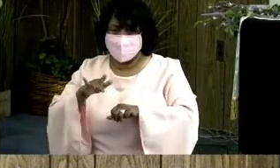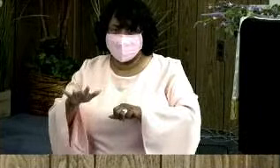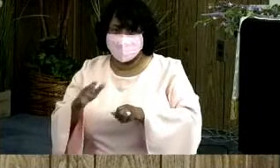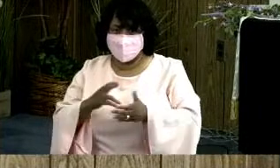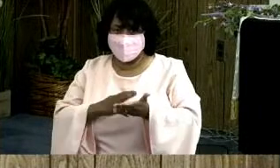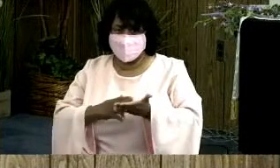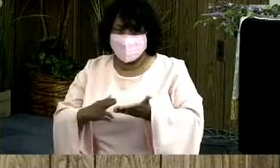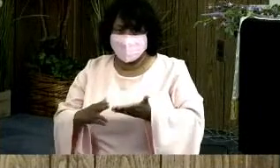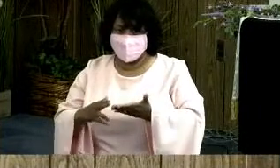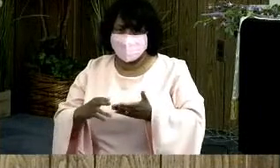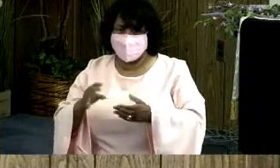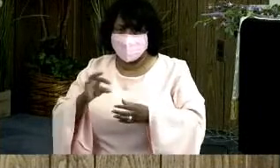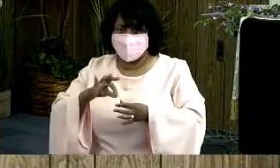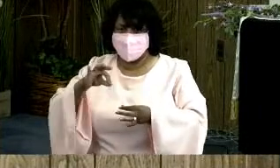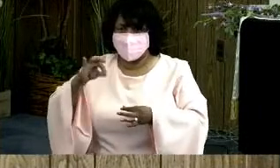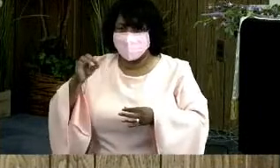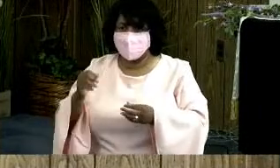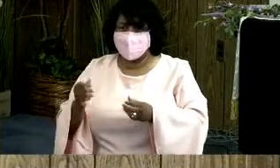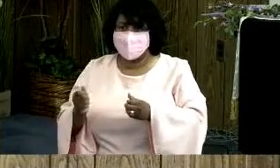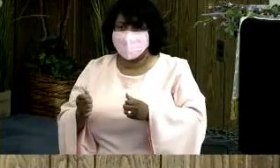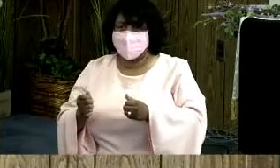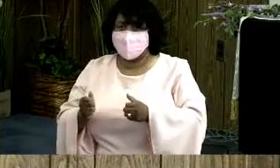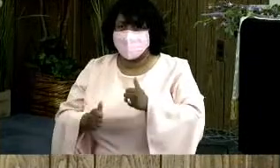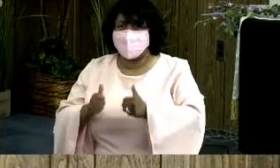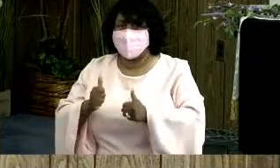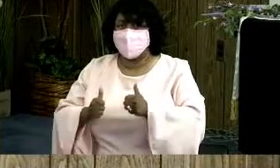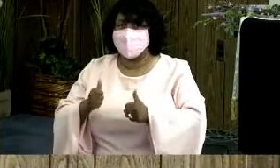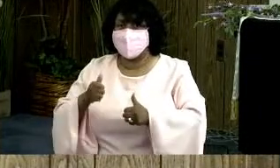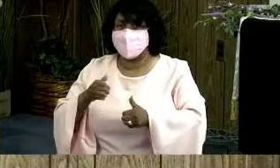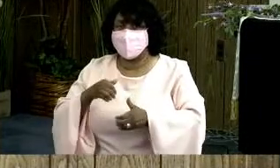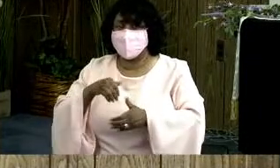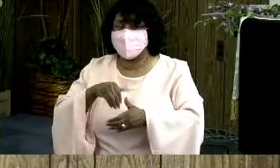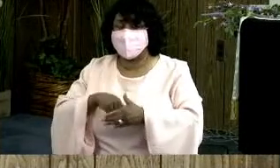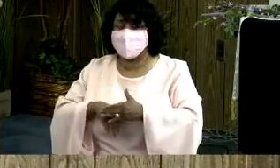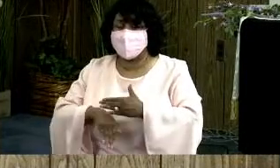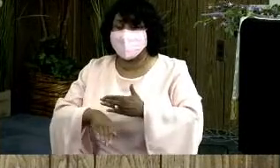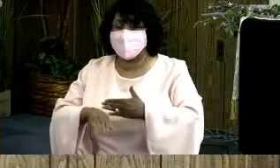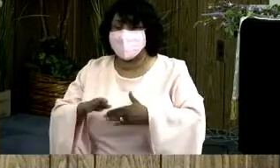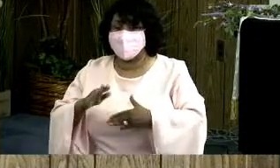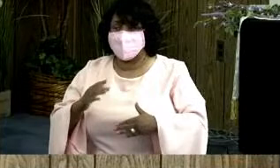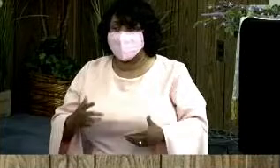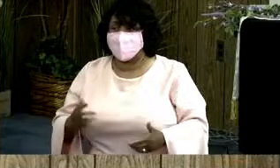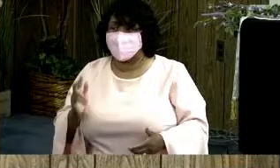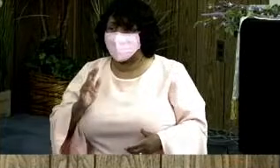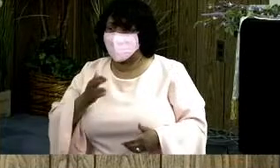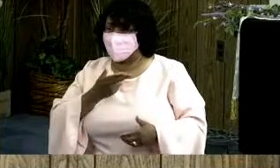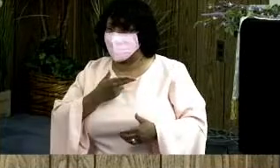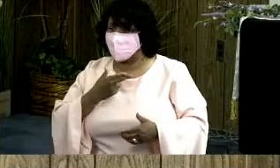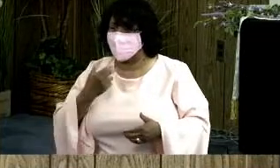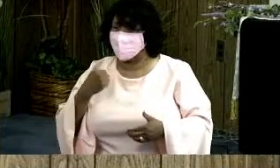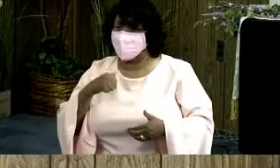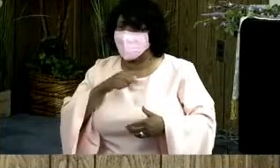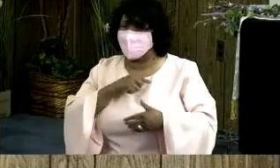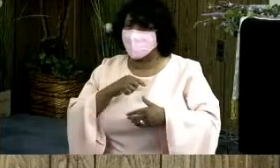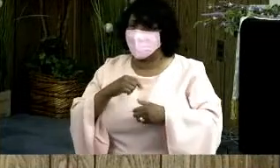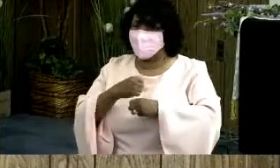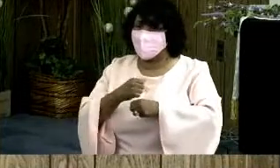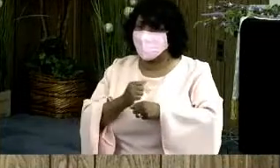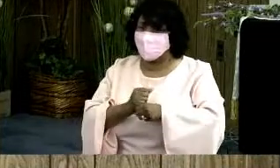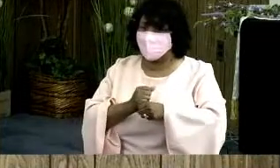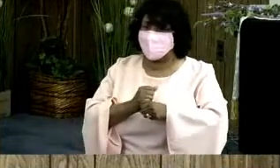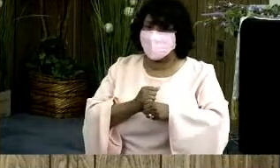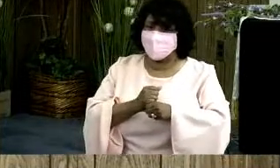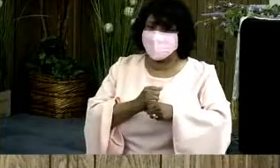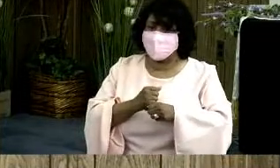which indwells us. So we are also indwelled in your glory, and we were made to do works